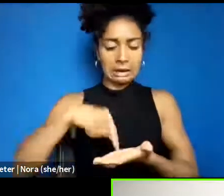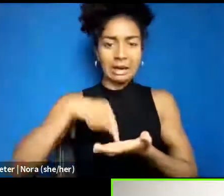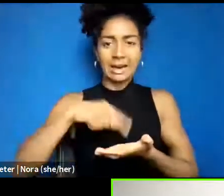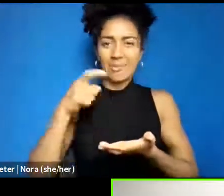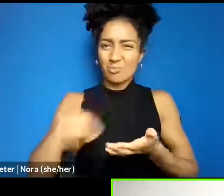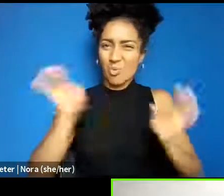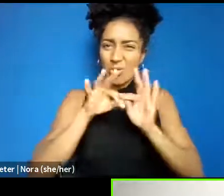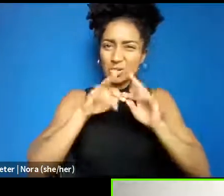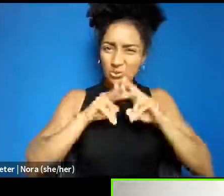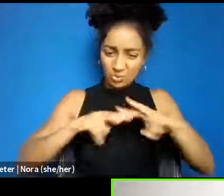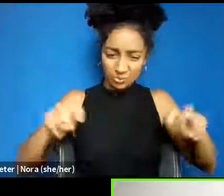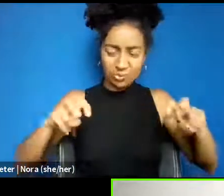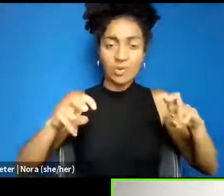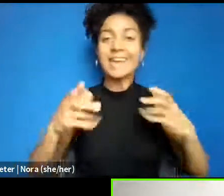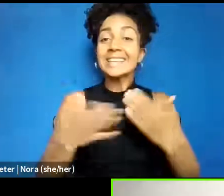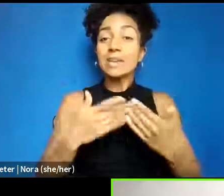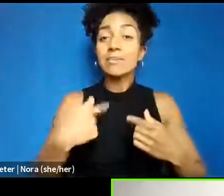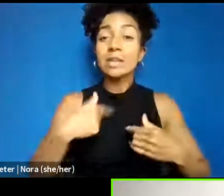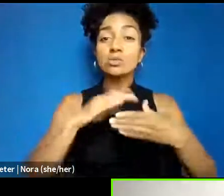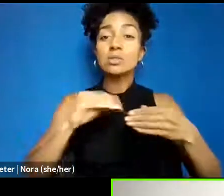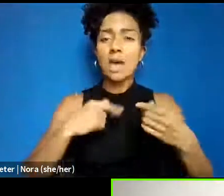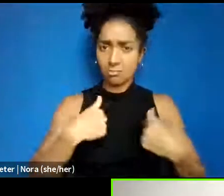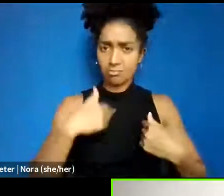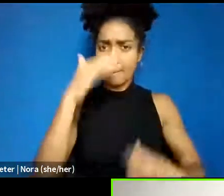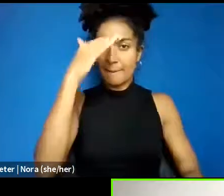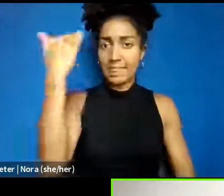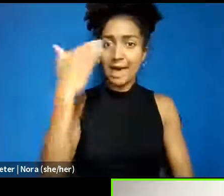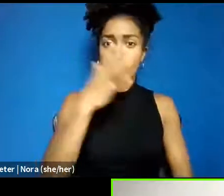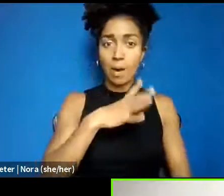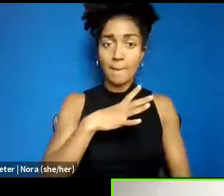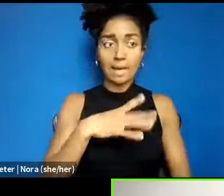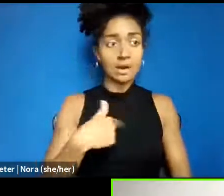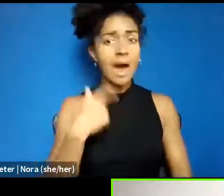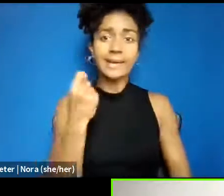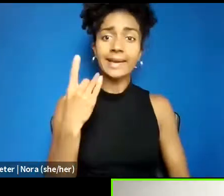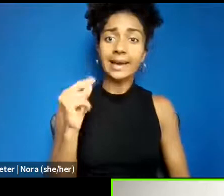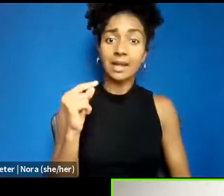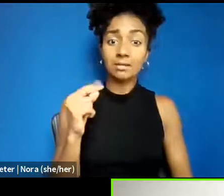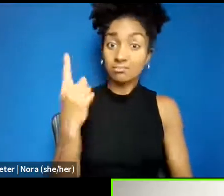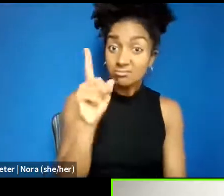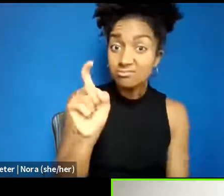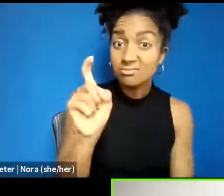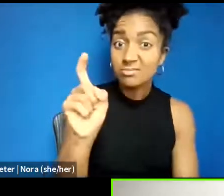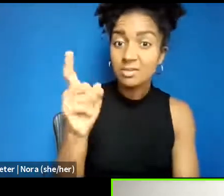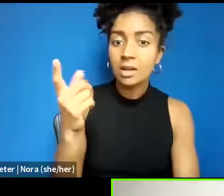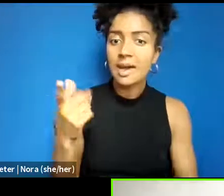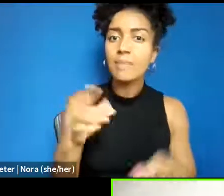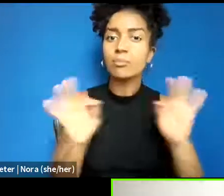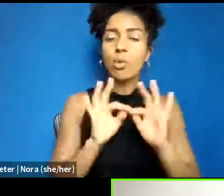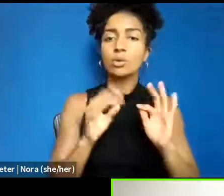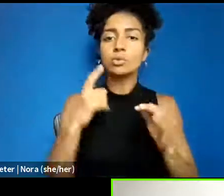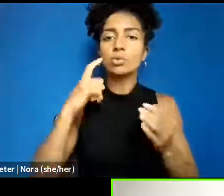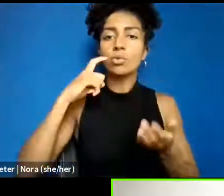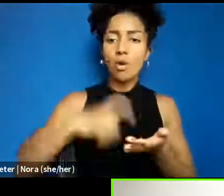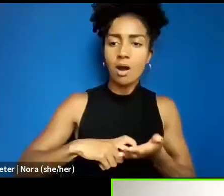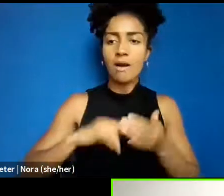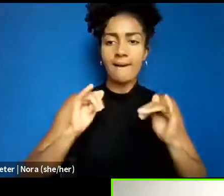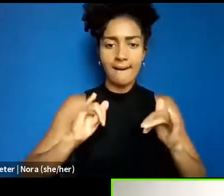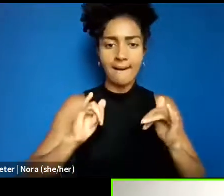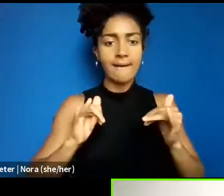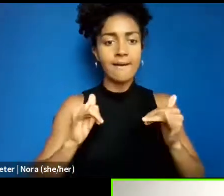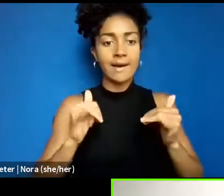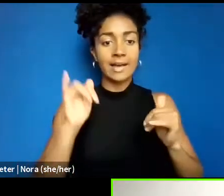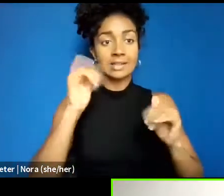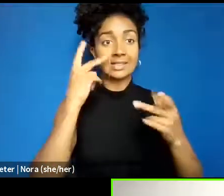say, well, I'm a Black woman, so I do get it. Do I? Really spending that time to understand both that